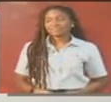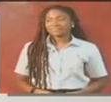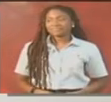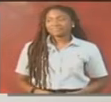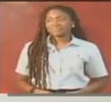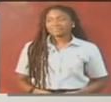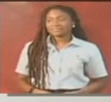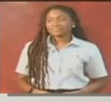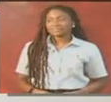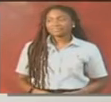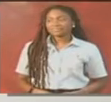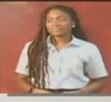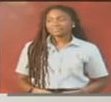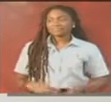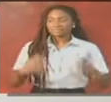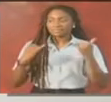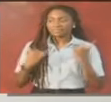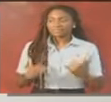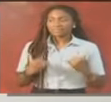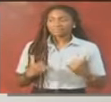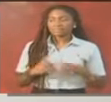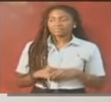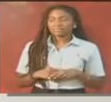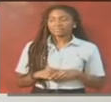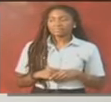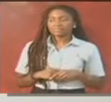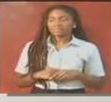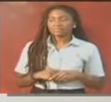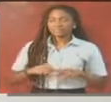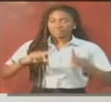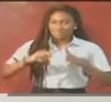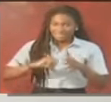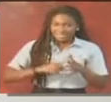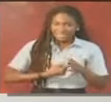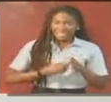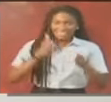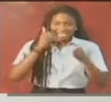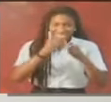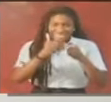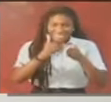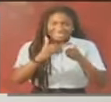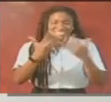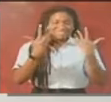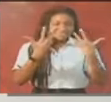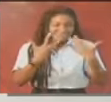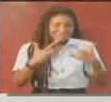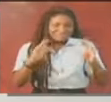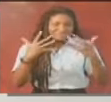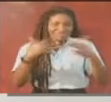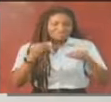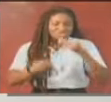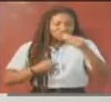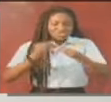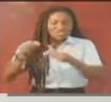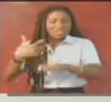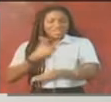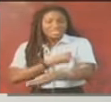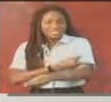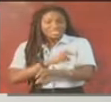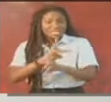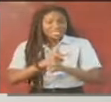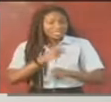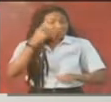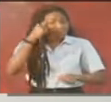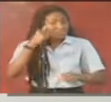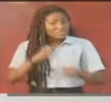beginning to wind down that first batch of vaccine distributions, bearing in mind and taking note that those